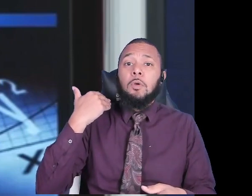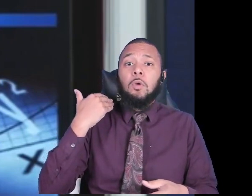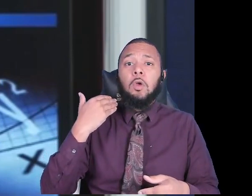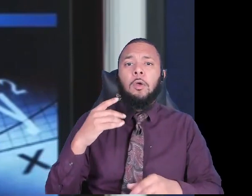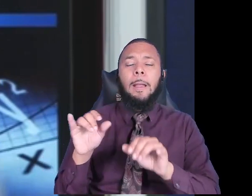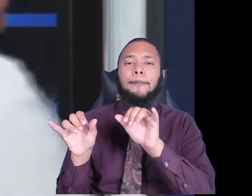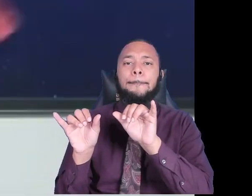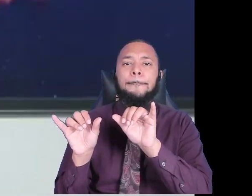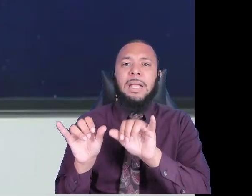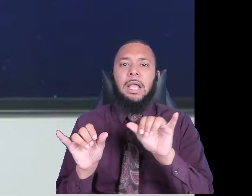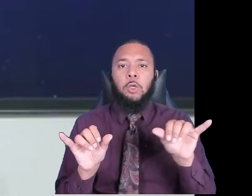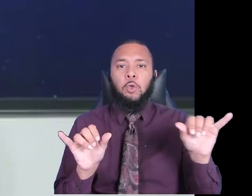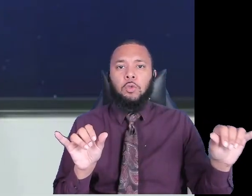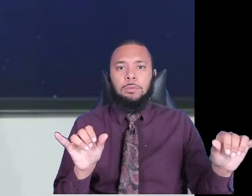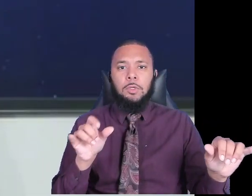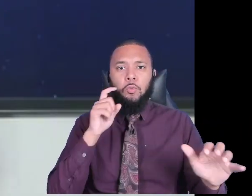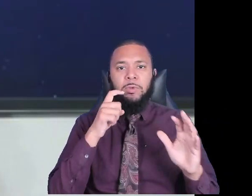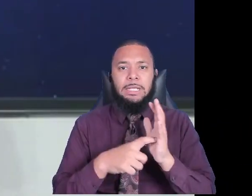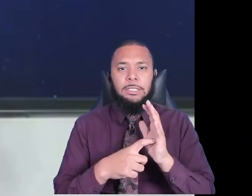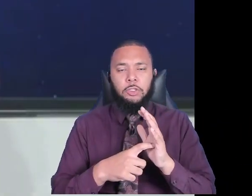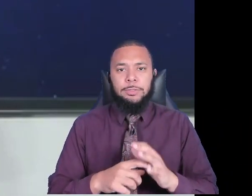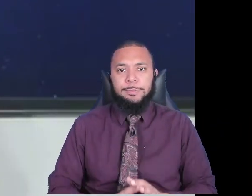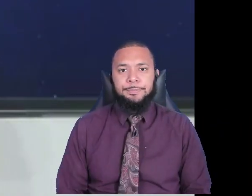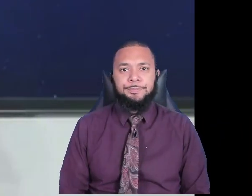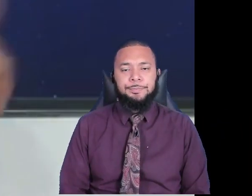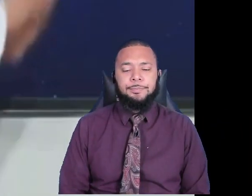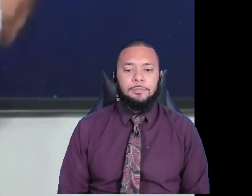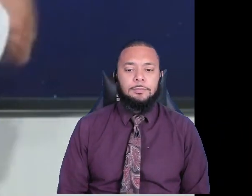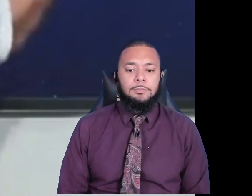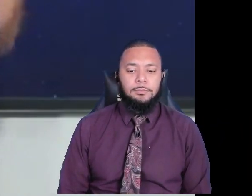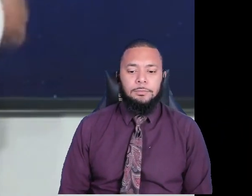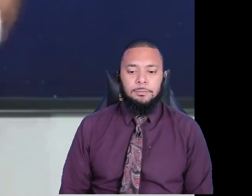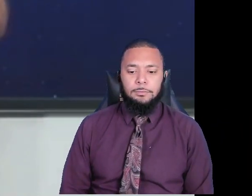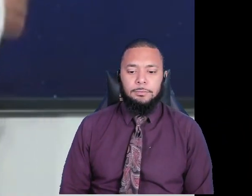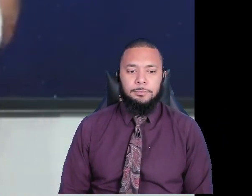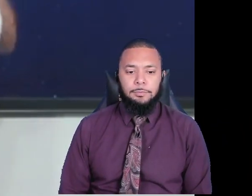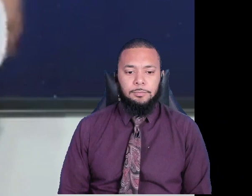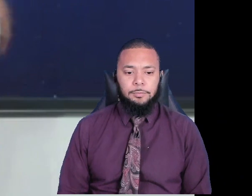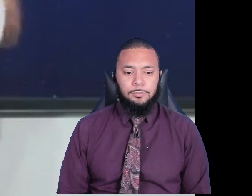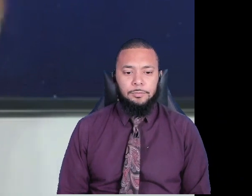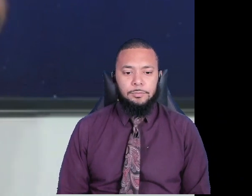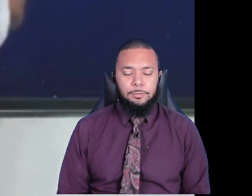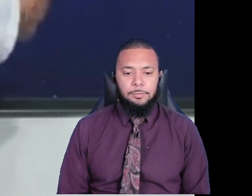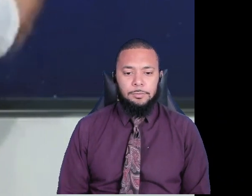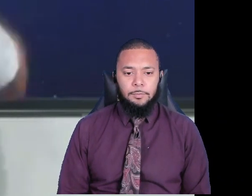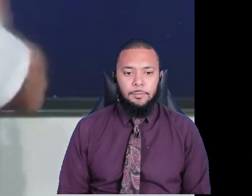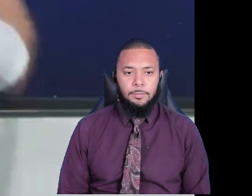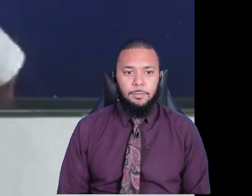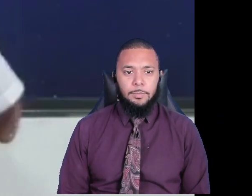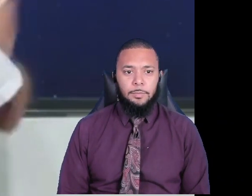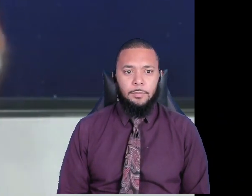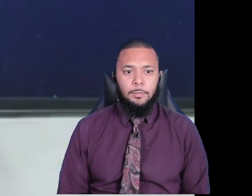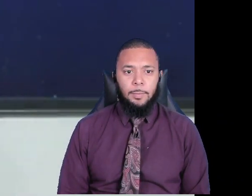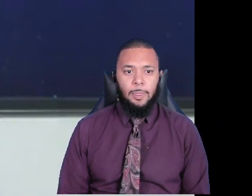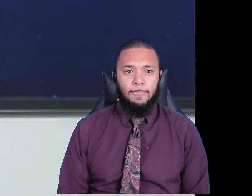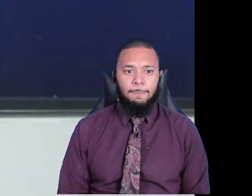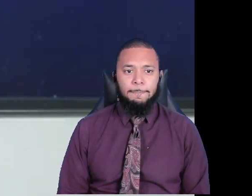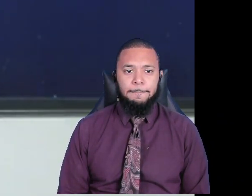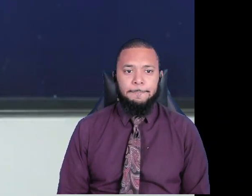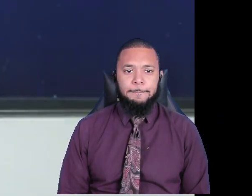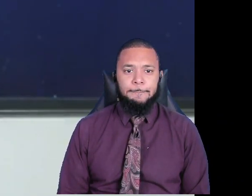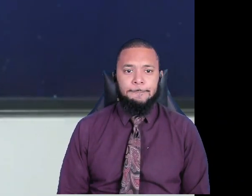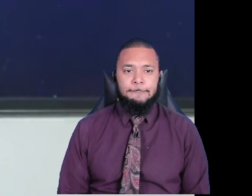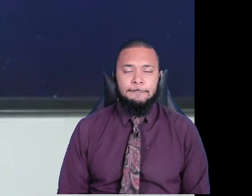pattern recognition. So let's do an example.